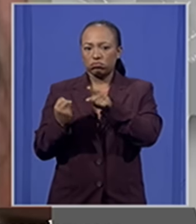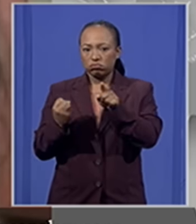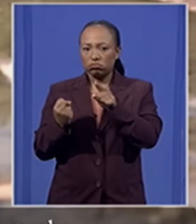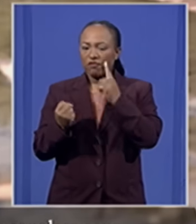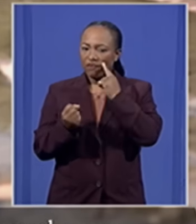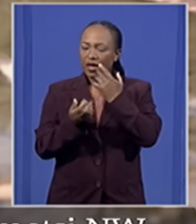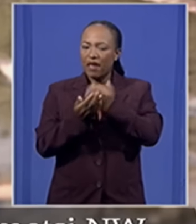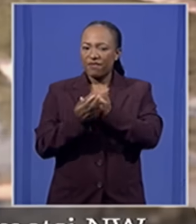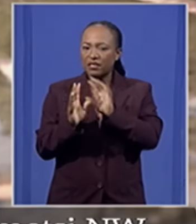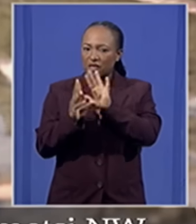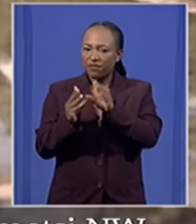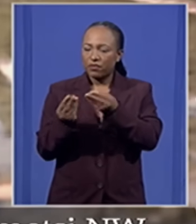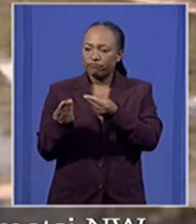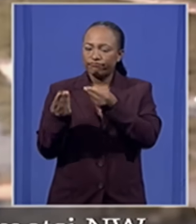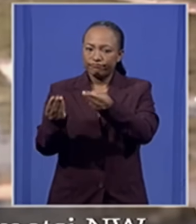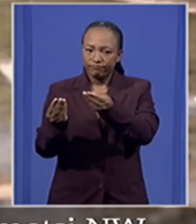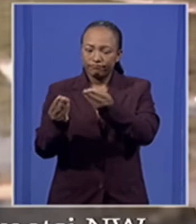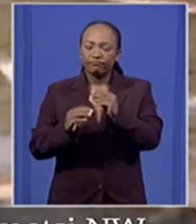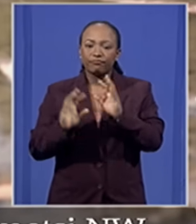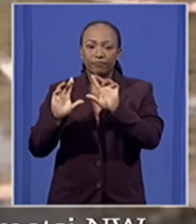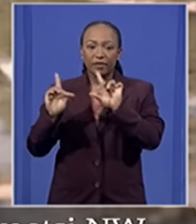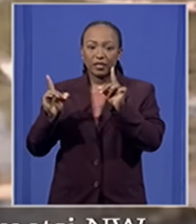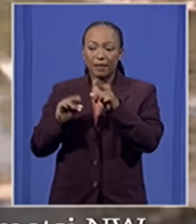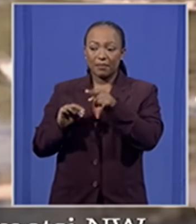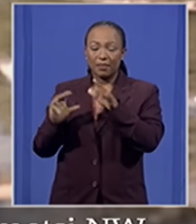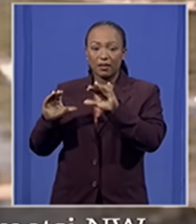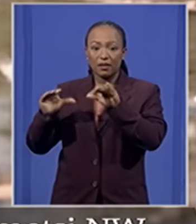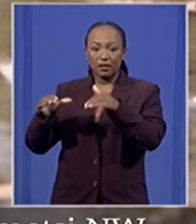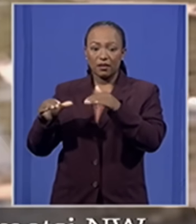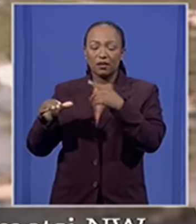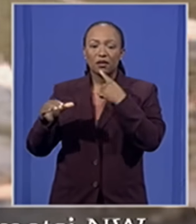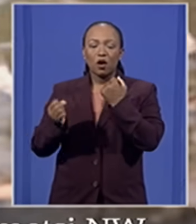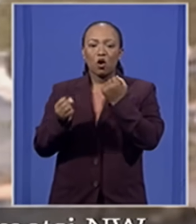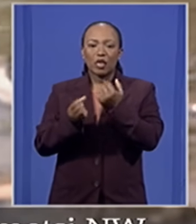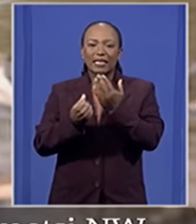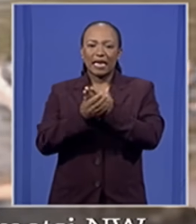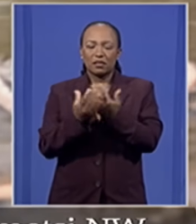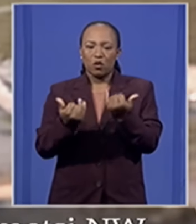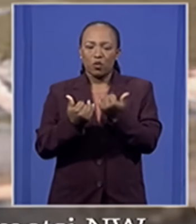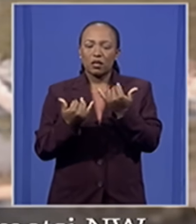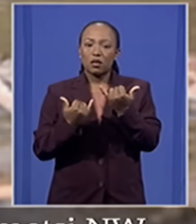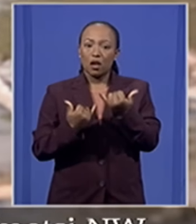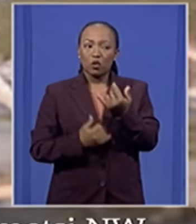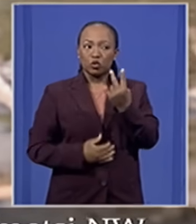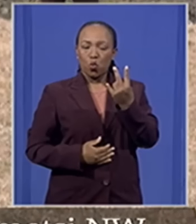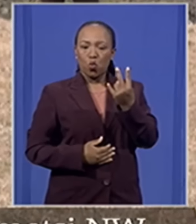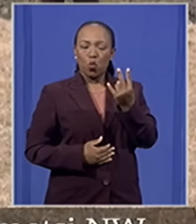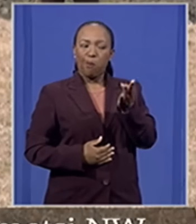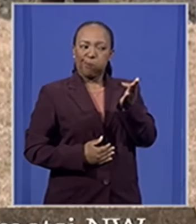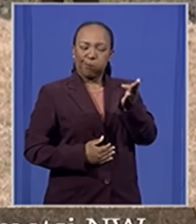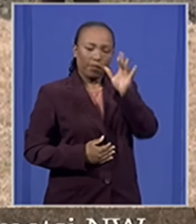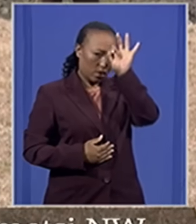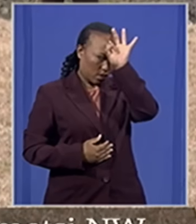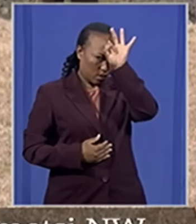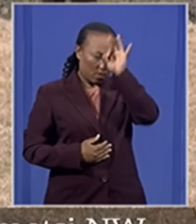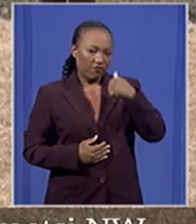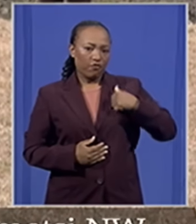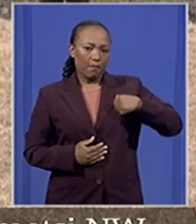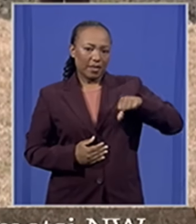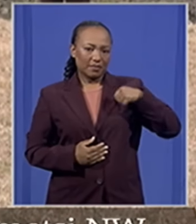evidence. Lefapha le netefaditse gore go begilwe dikgetsi di le 2 kwa sepodising kgatlhanong le masepala